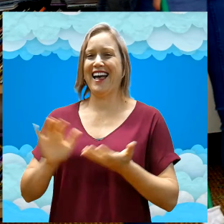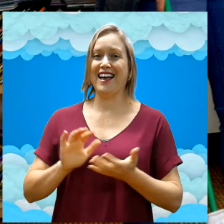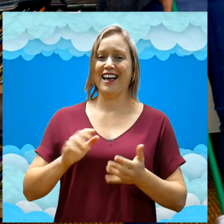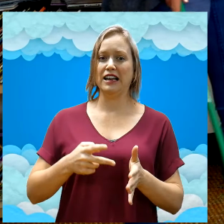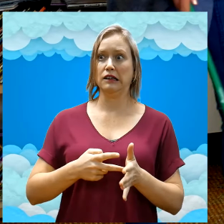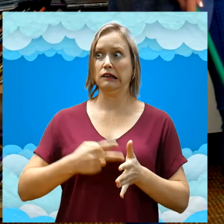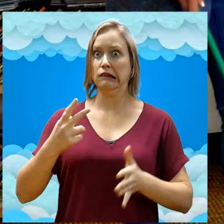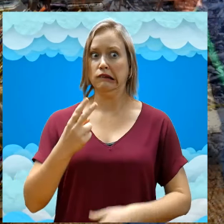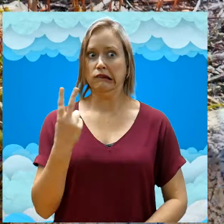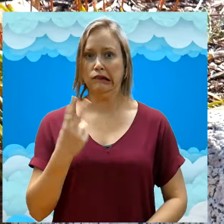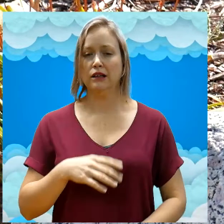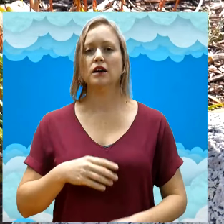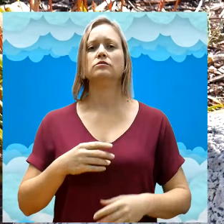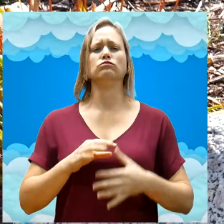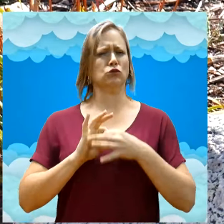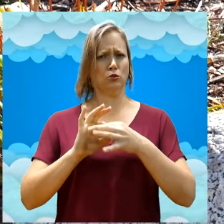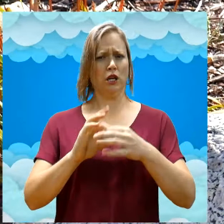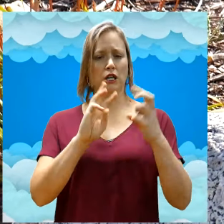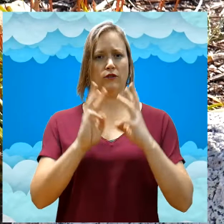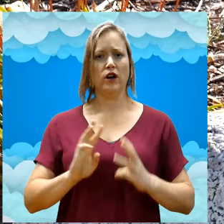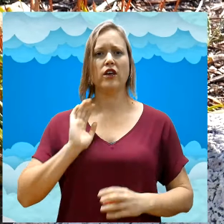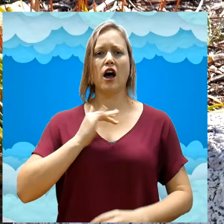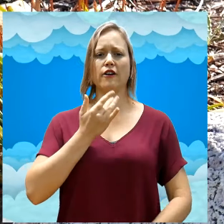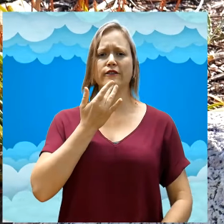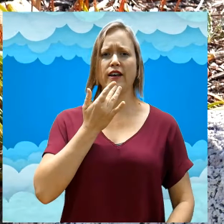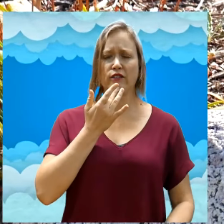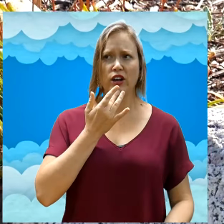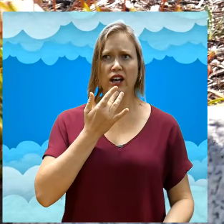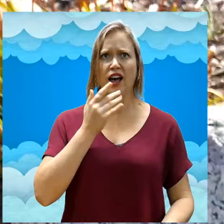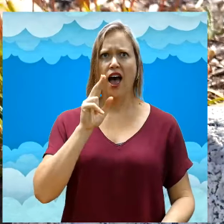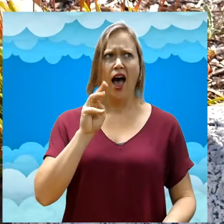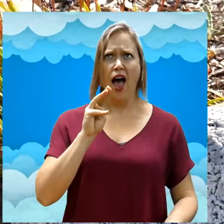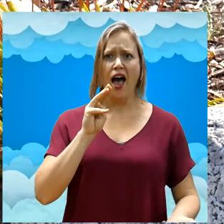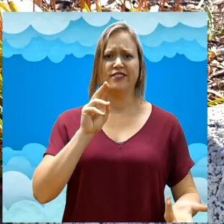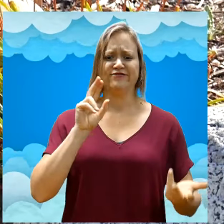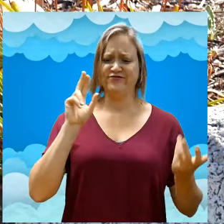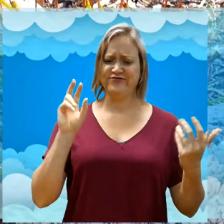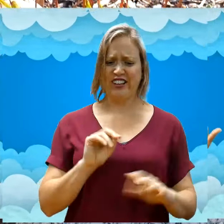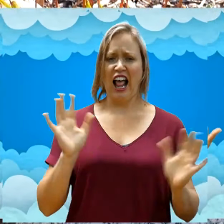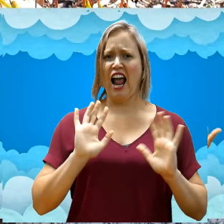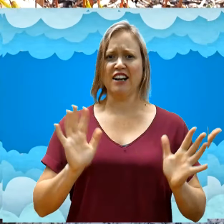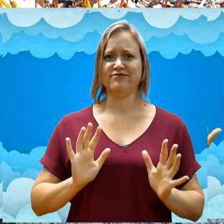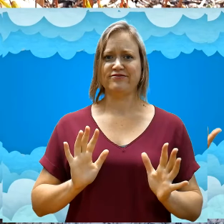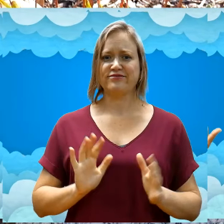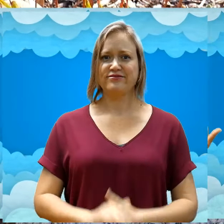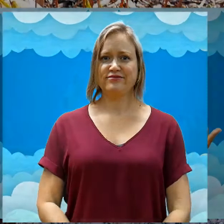Nope. Take two. Speaking of weather, our favorite,